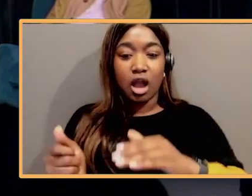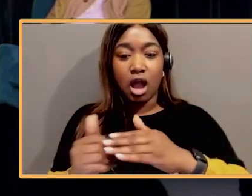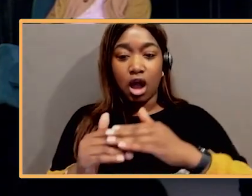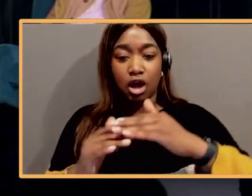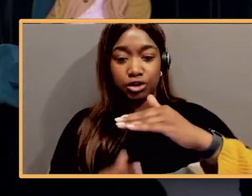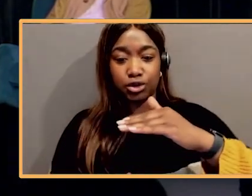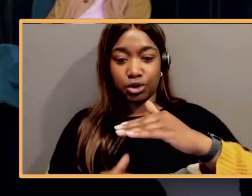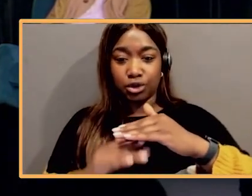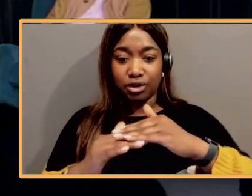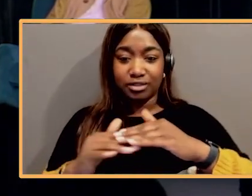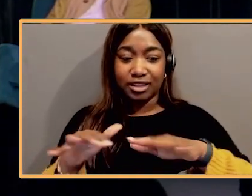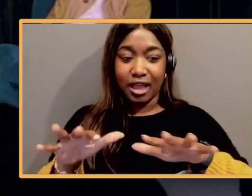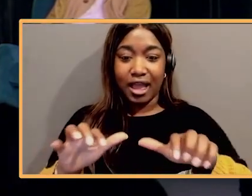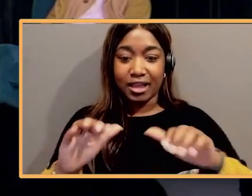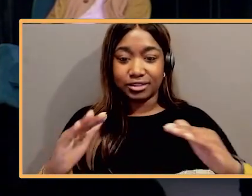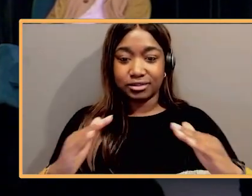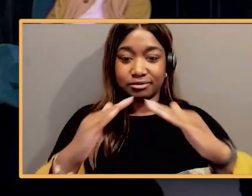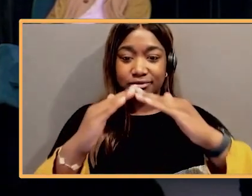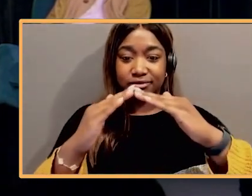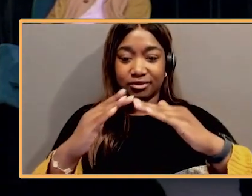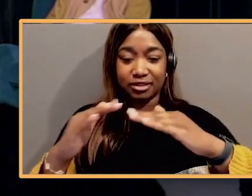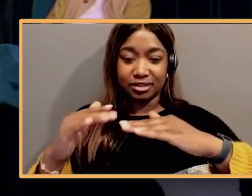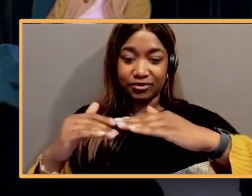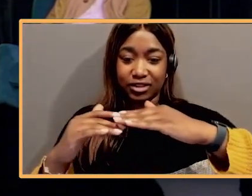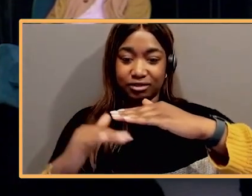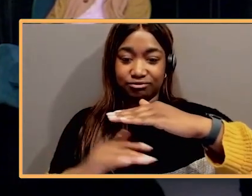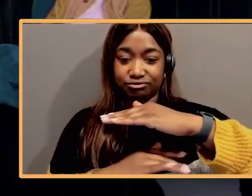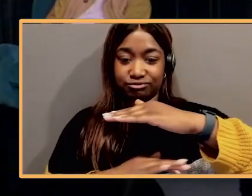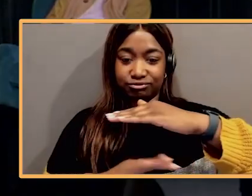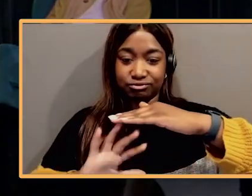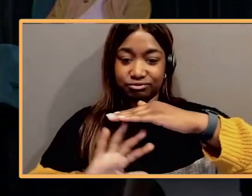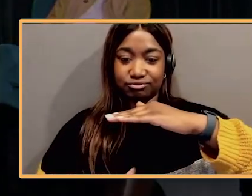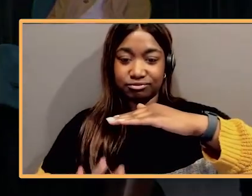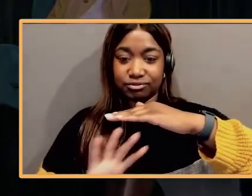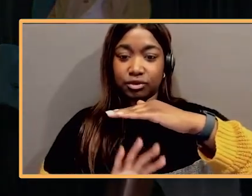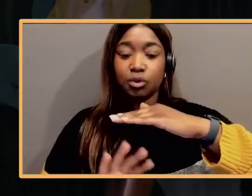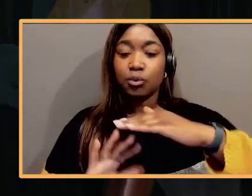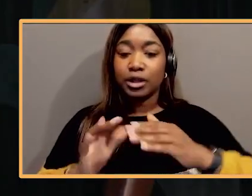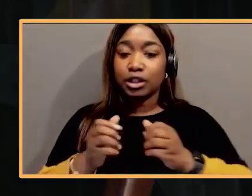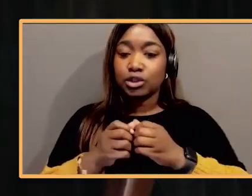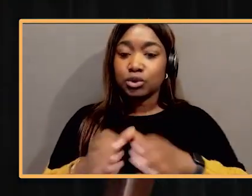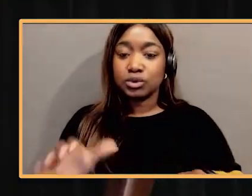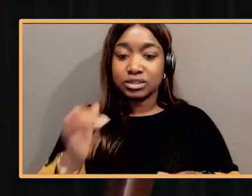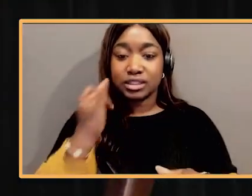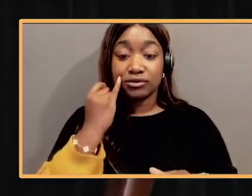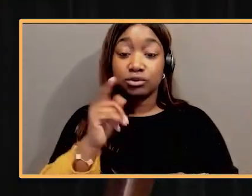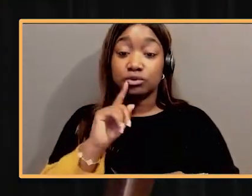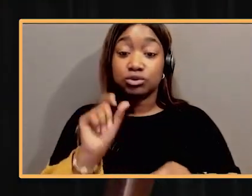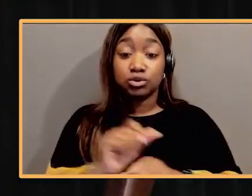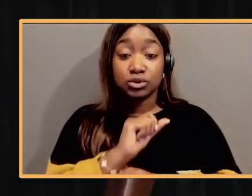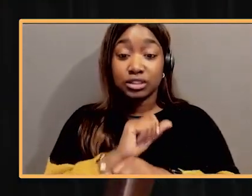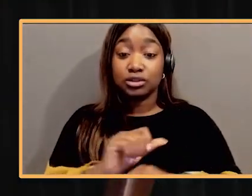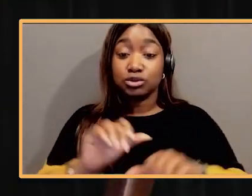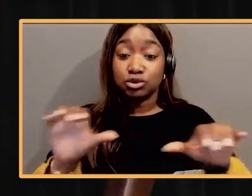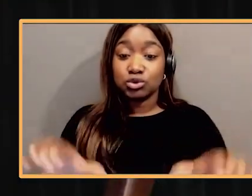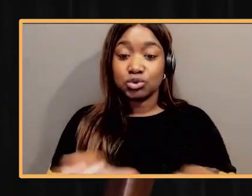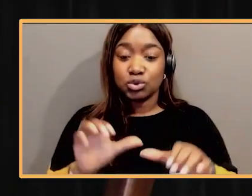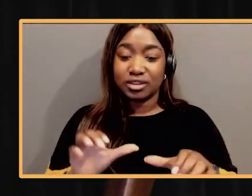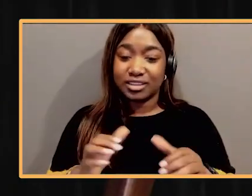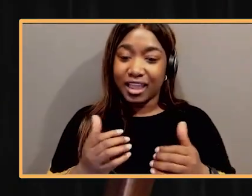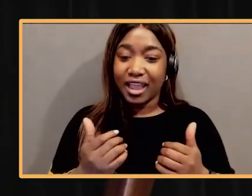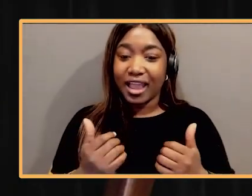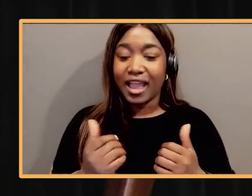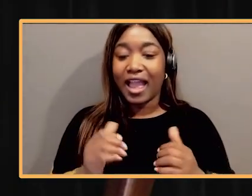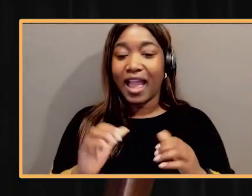like, what will we lose out if we truly do the active work, the resistance